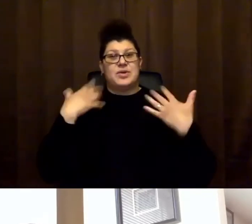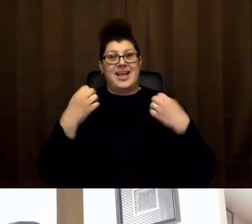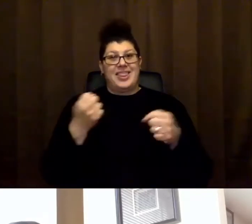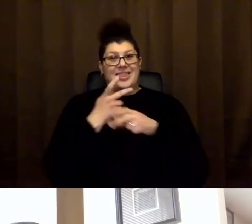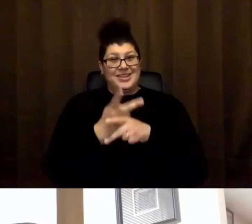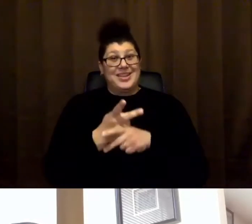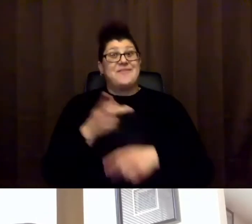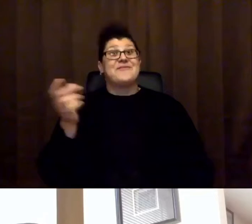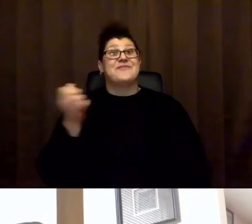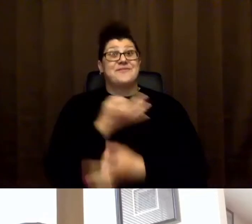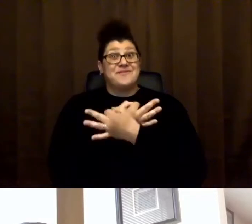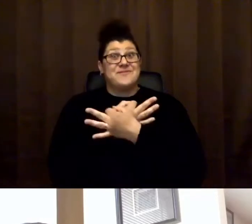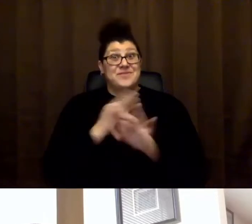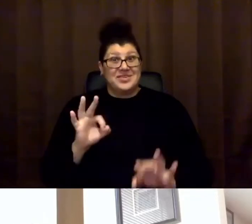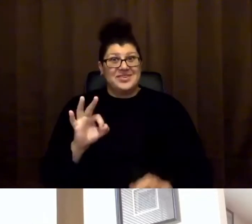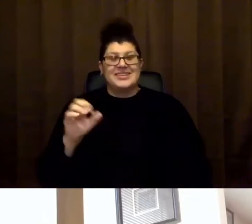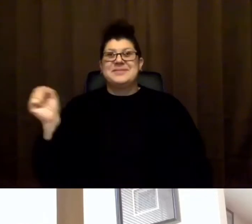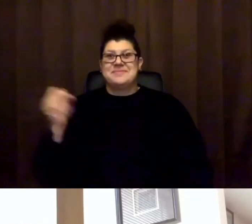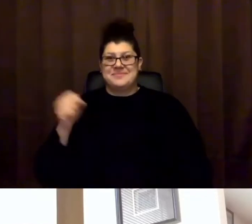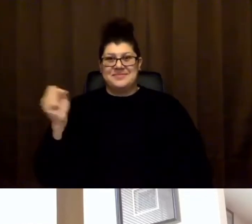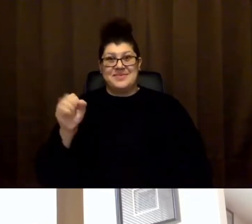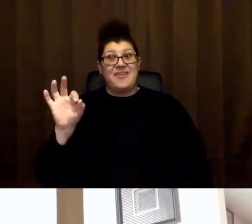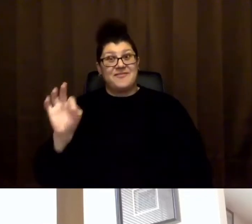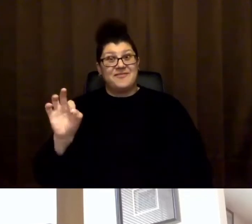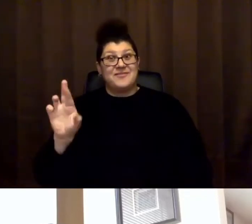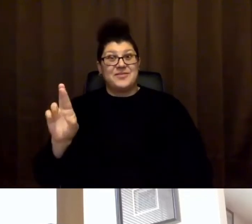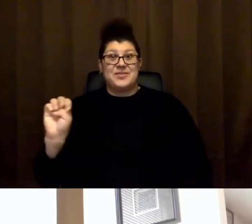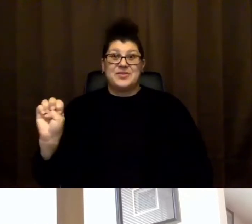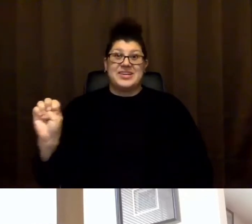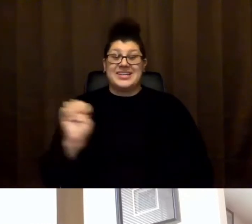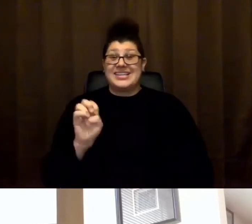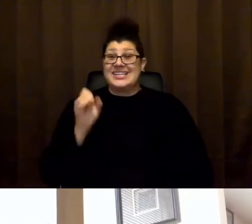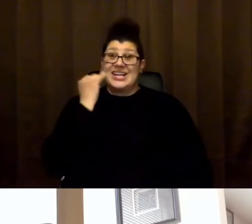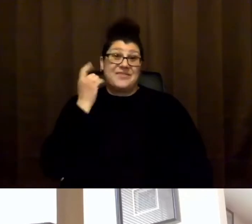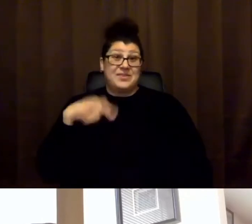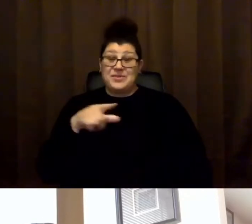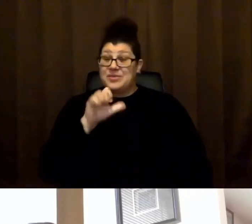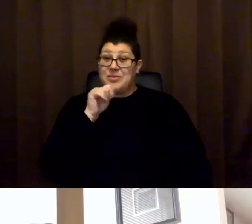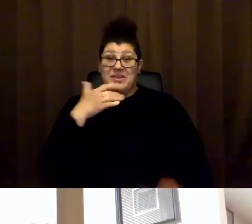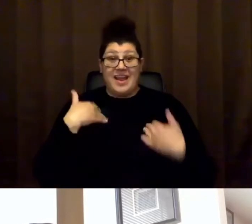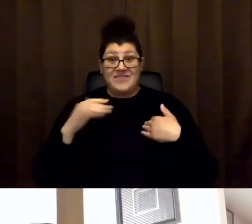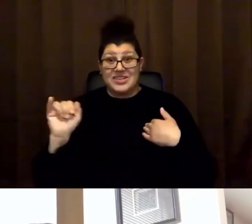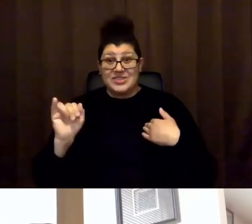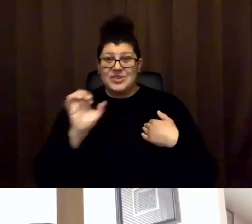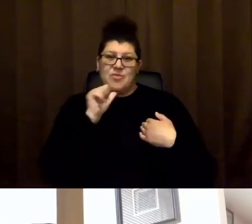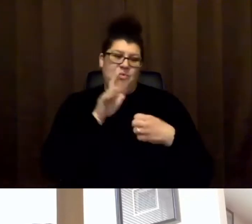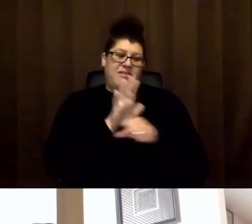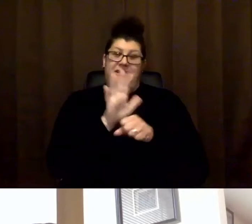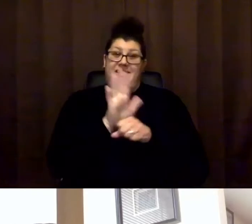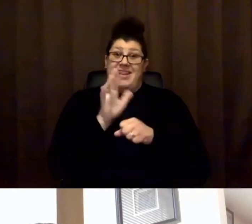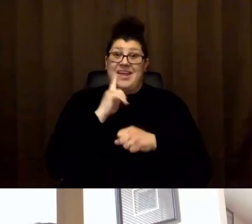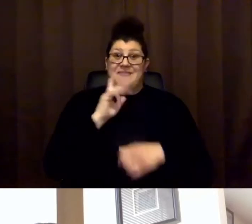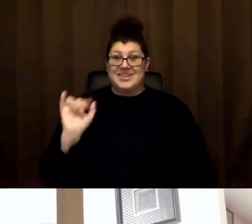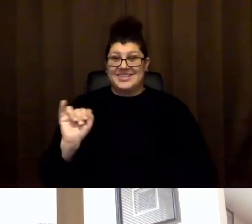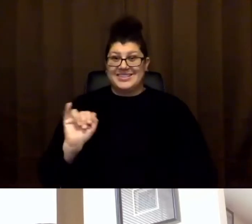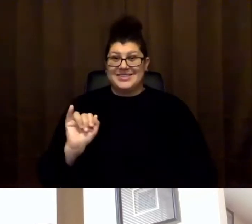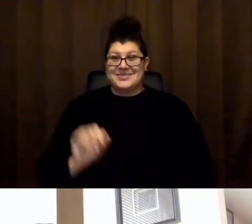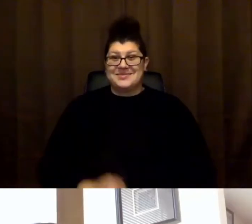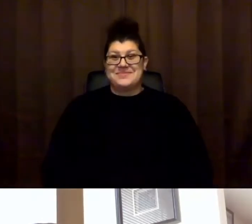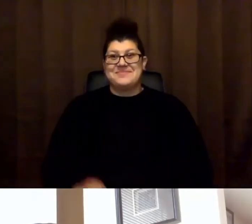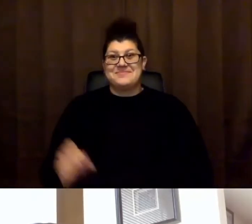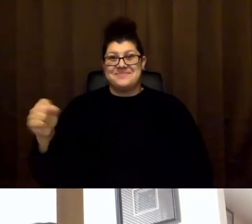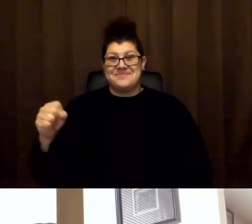free healthcare for those in the community who are uninsured and underinsured. Yes, we sure do. Mm-hmm.